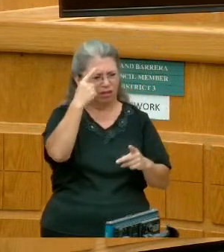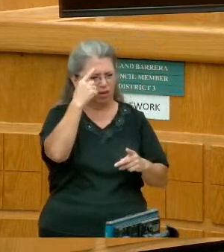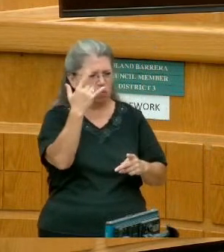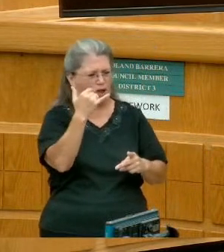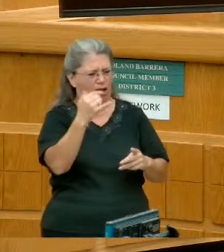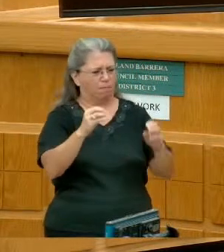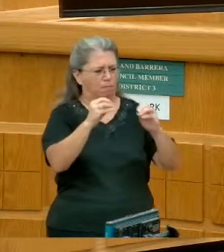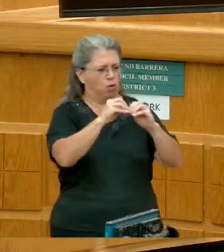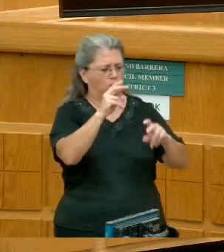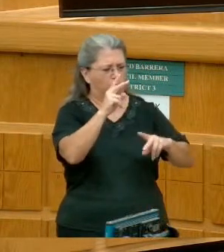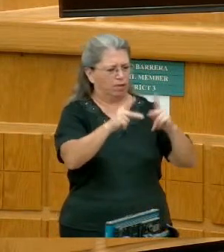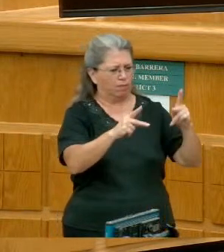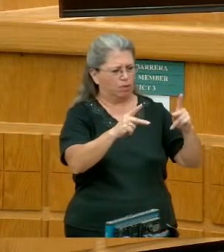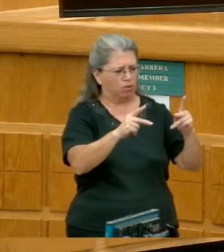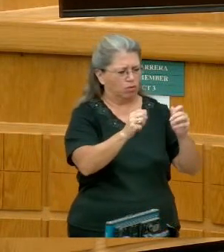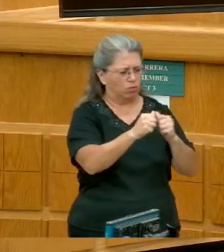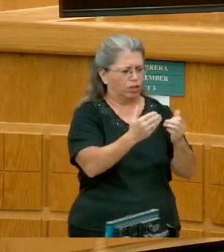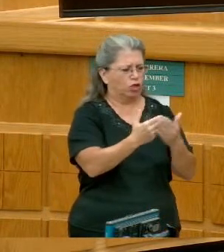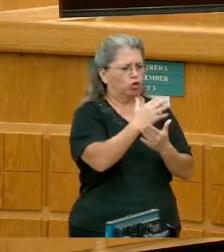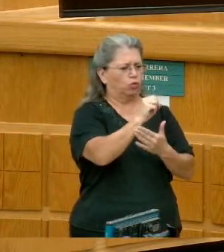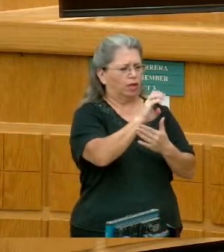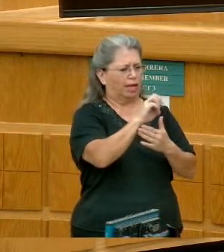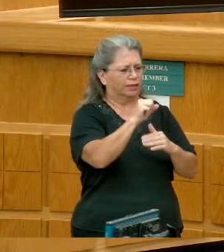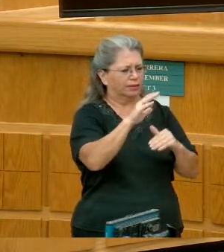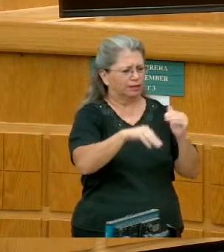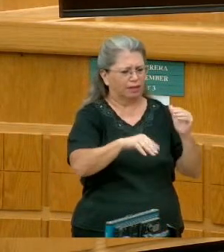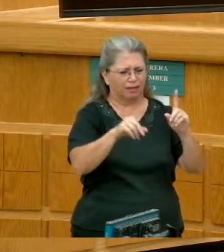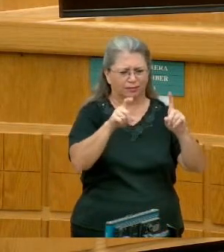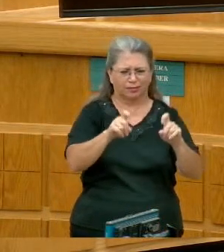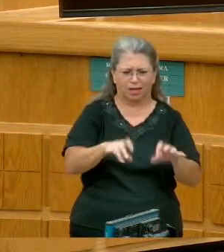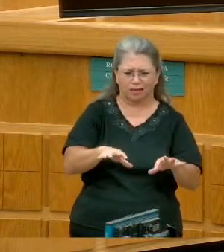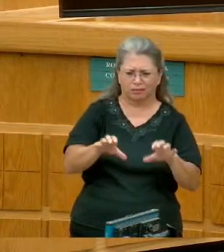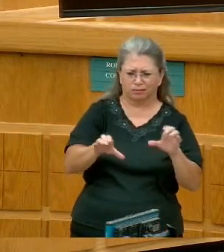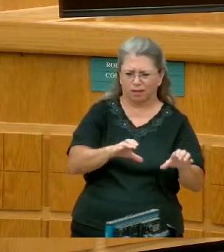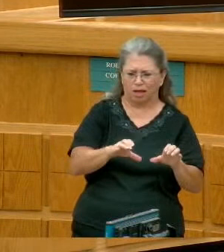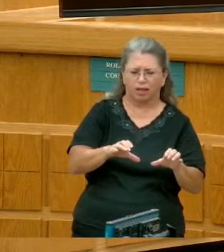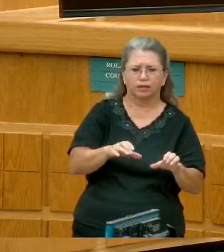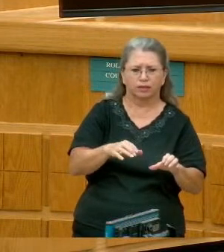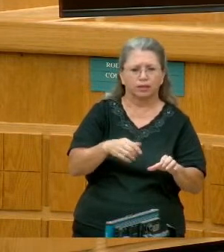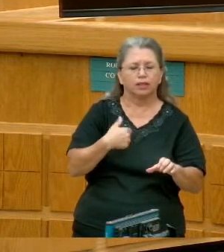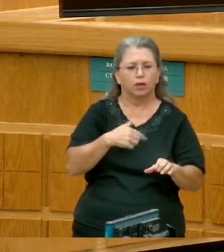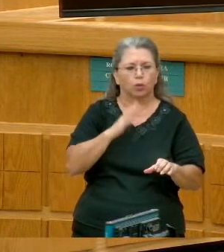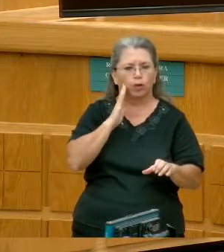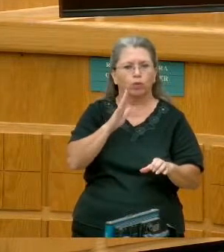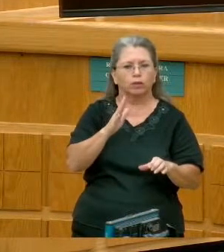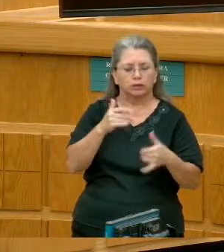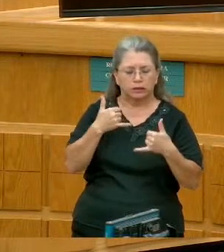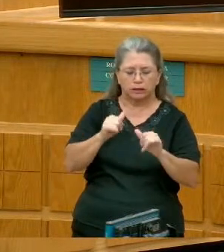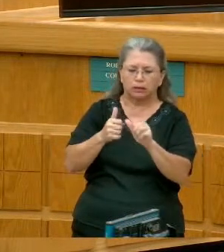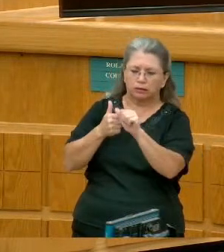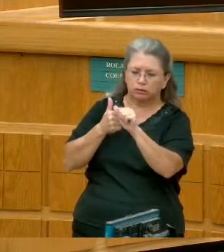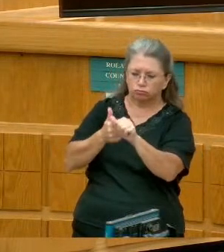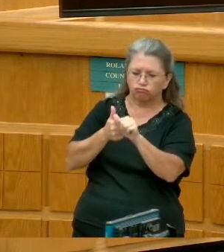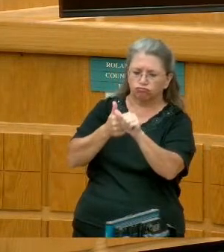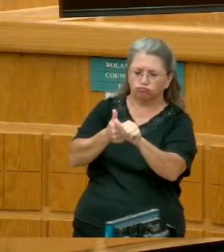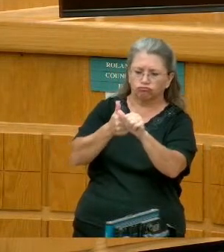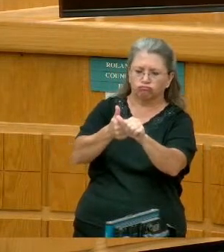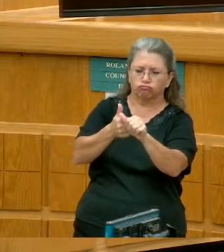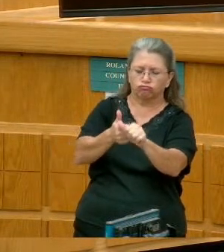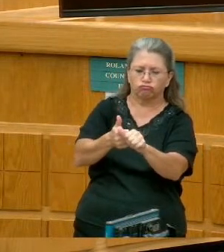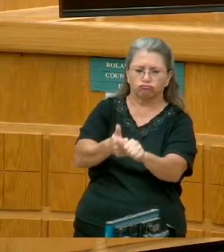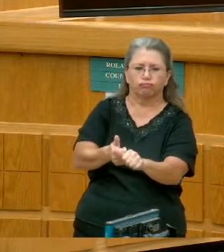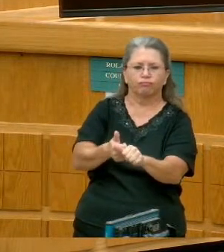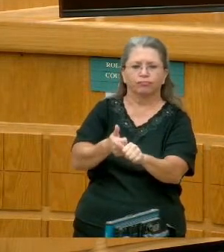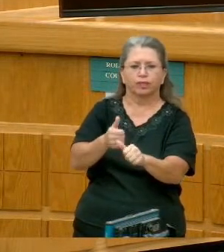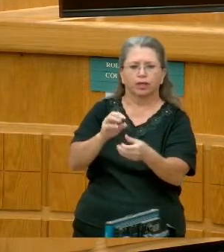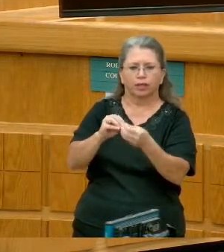have COVID new cases than there are tests administered in that one day. We're still tracking the testing data by day, so if anybody wanted it for